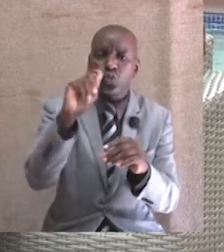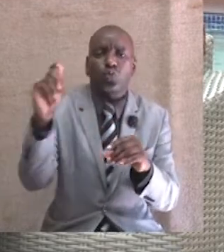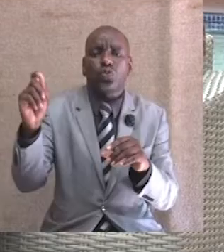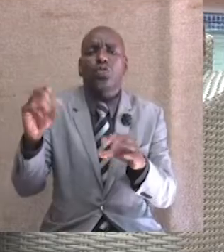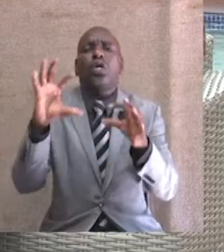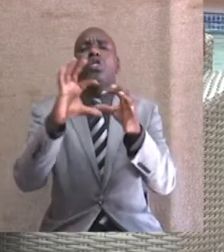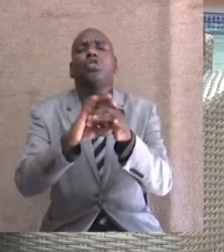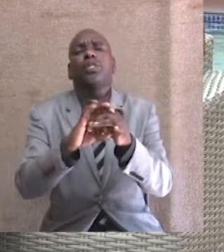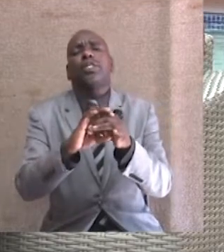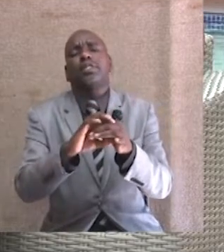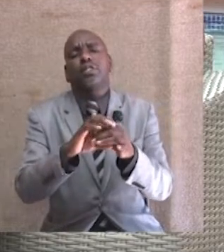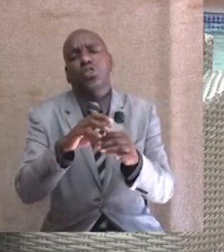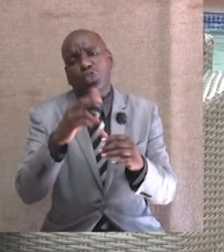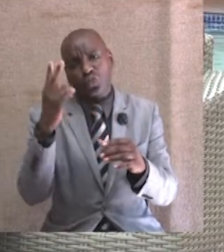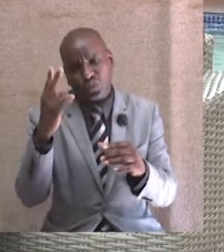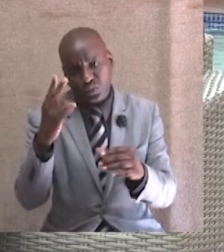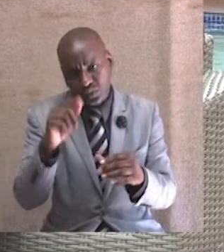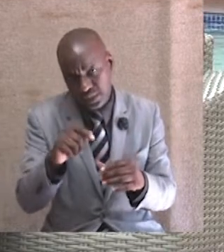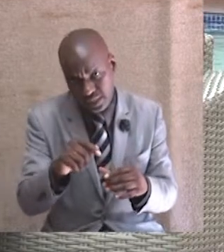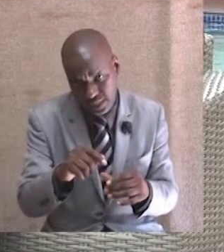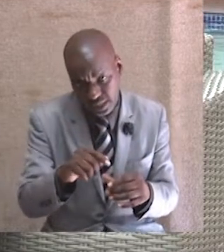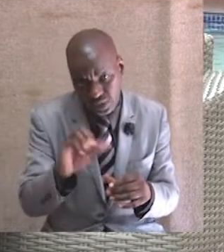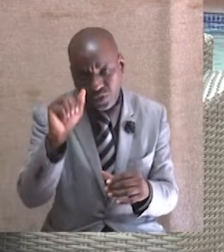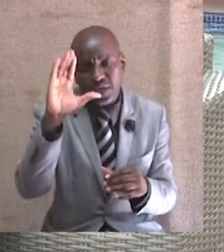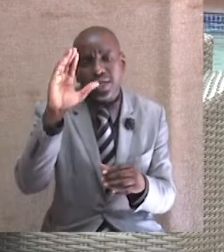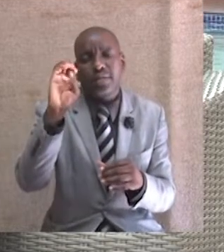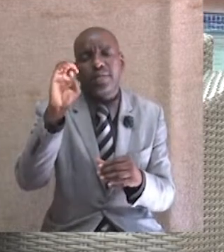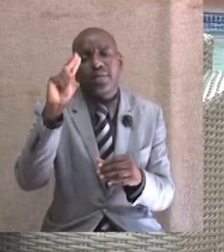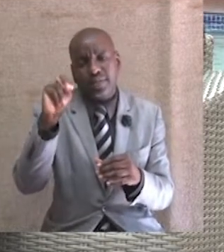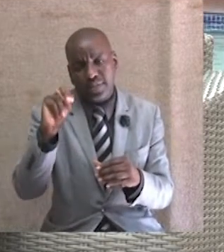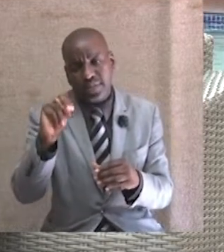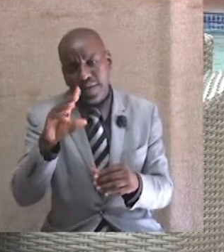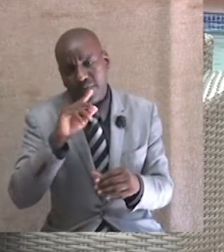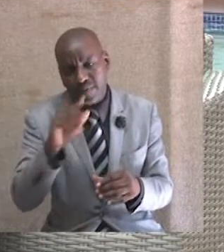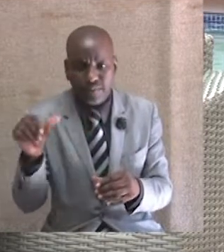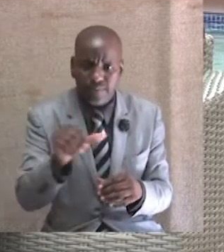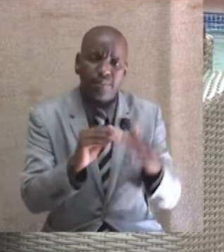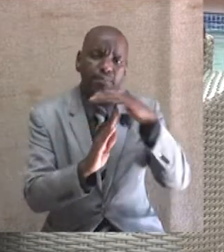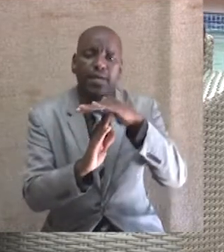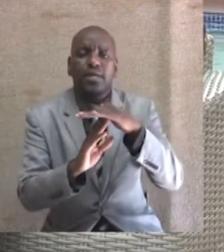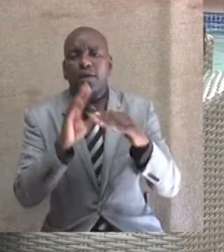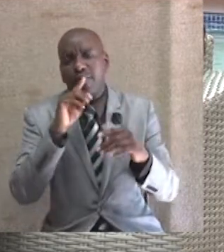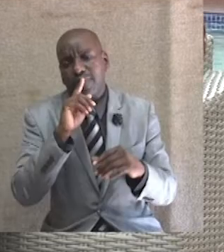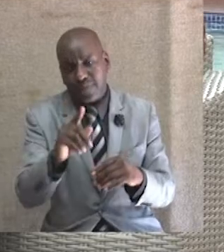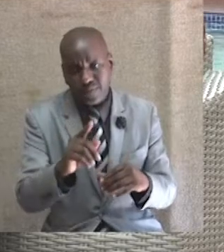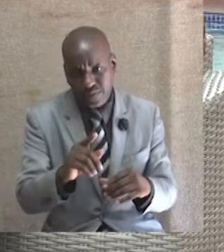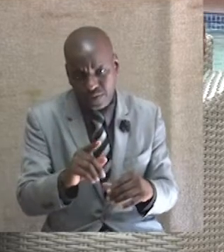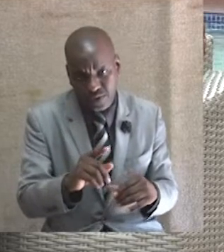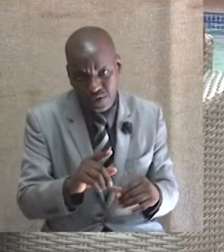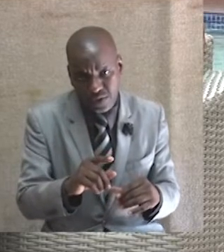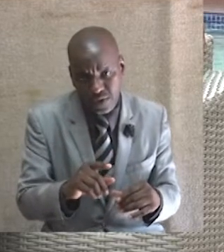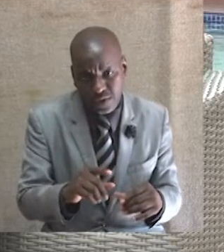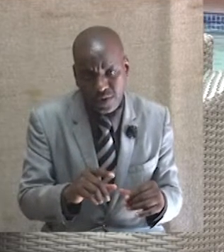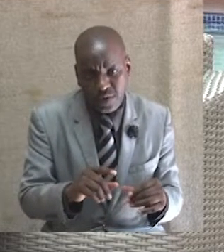schools. Joining us in the discussion now is Olin Matambo. But Rujeko, before we went to the break, you spoke about